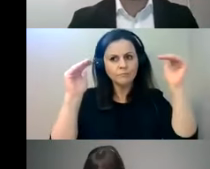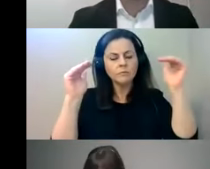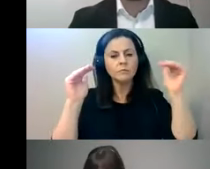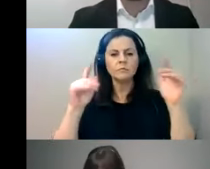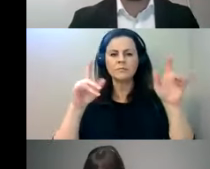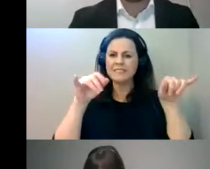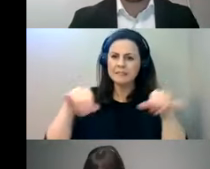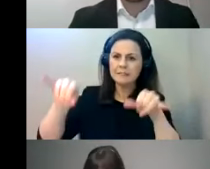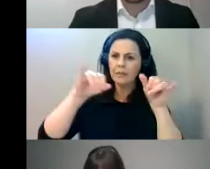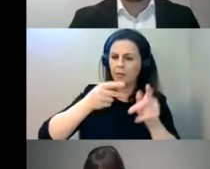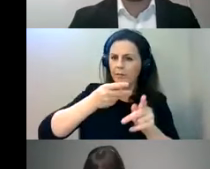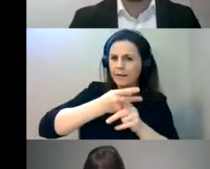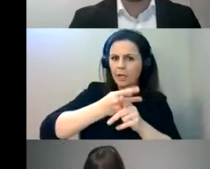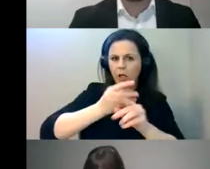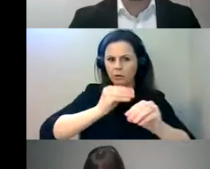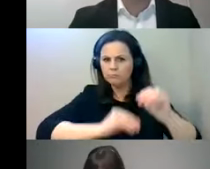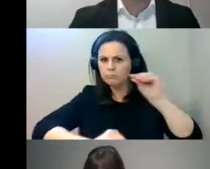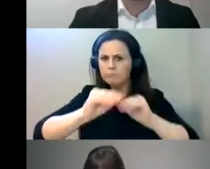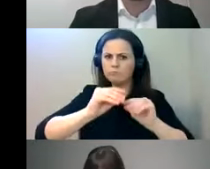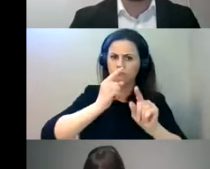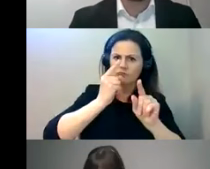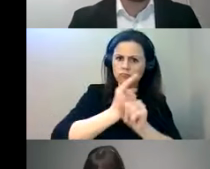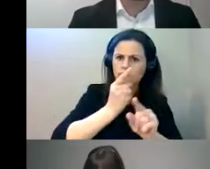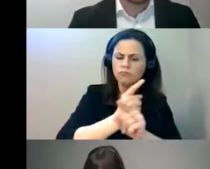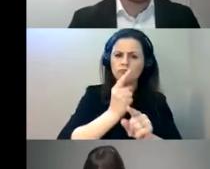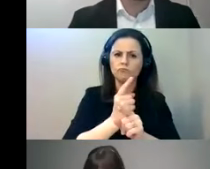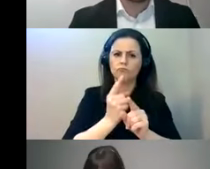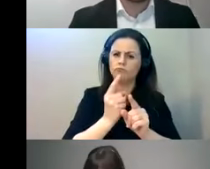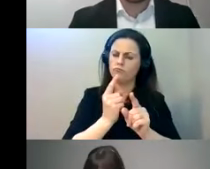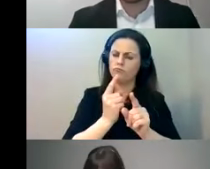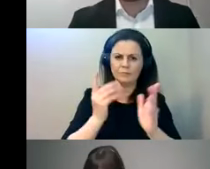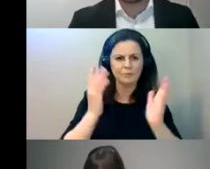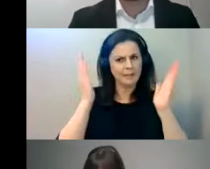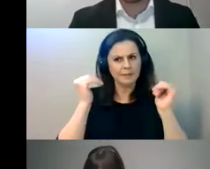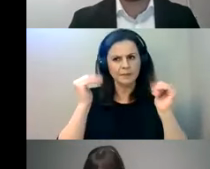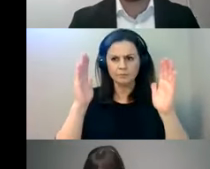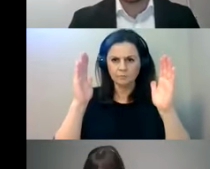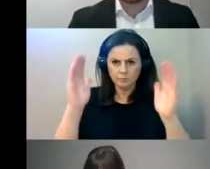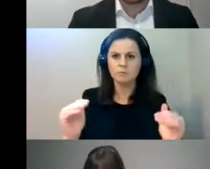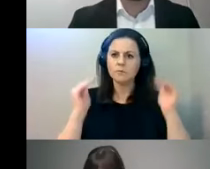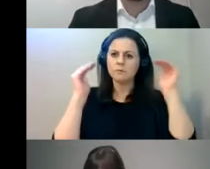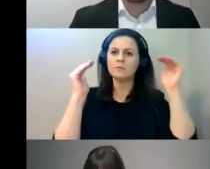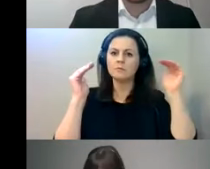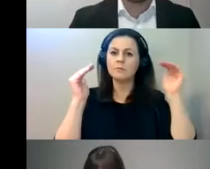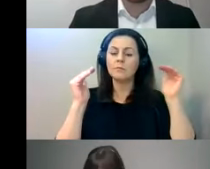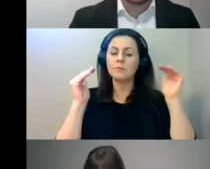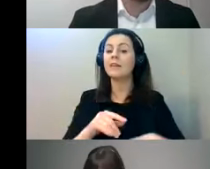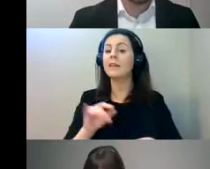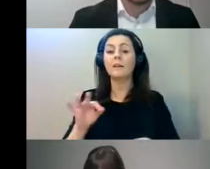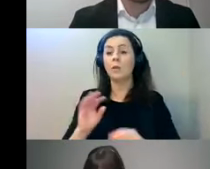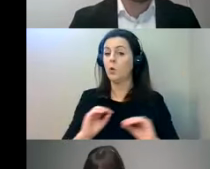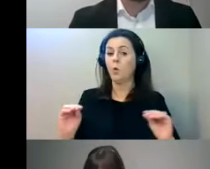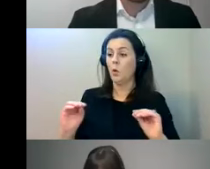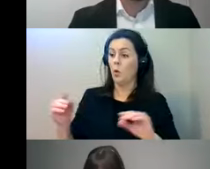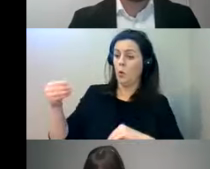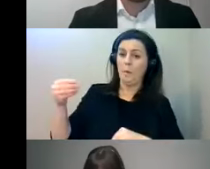care that's you're expected to live up to is higher if you're taking compensation than if you